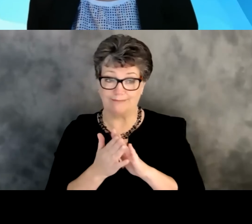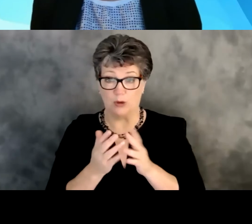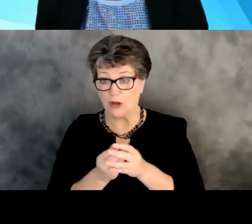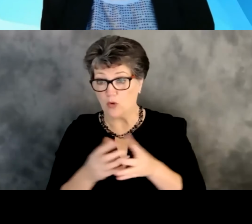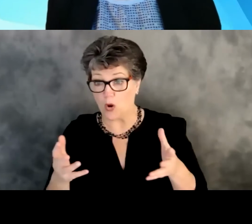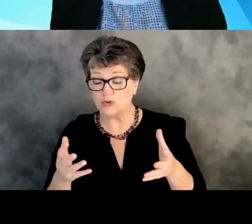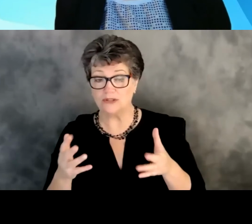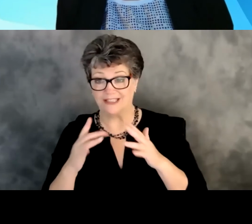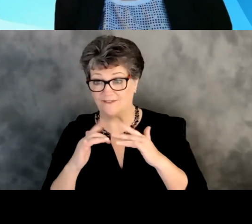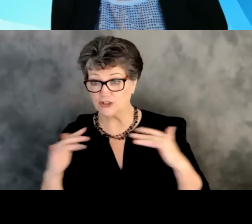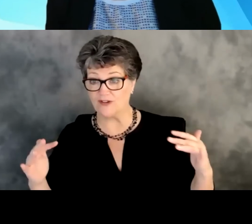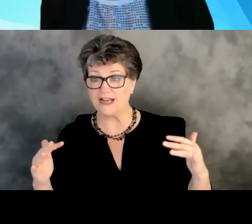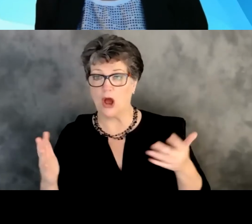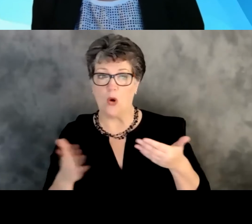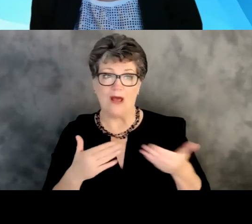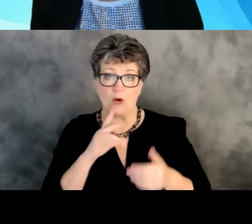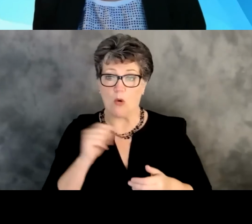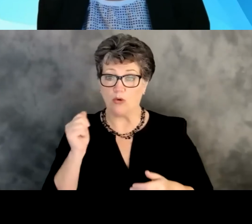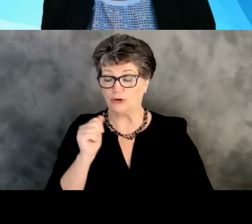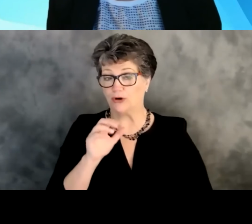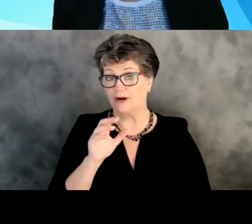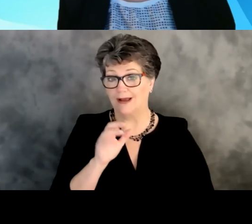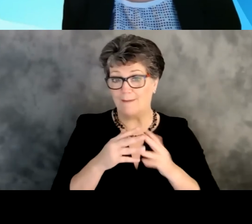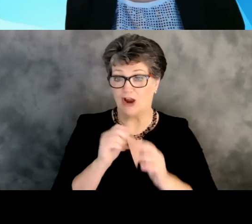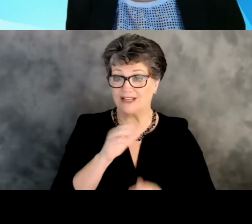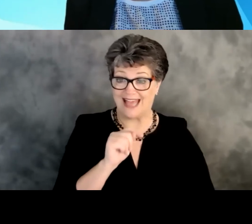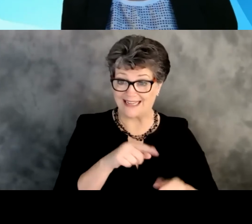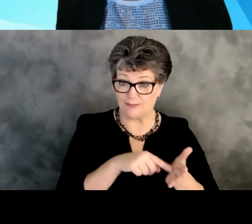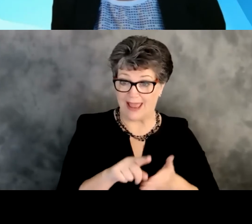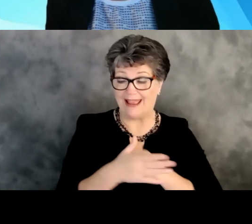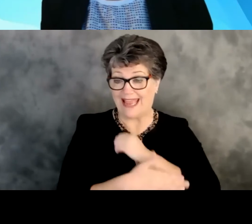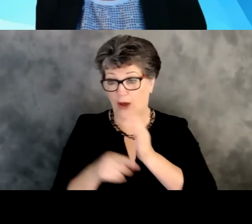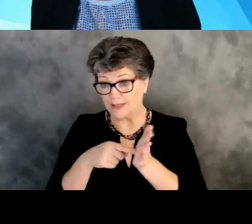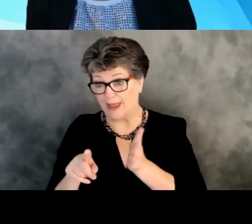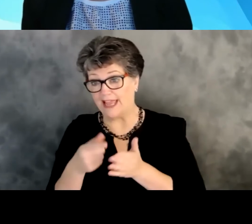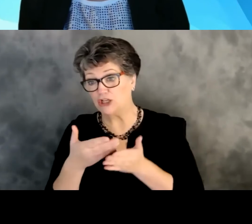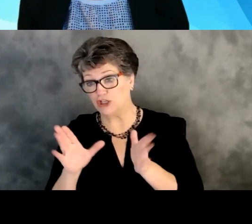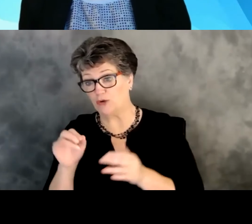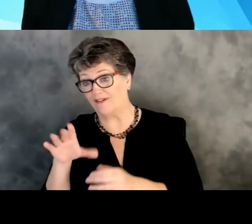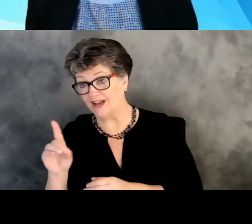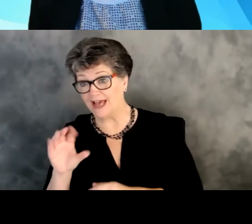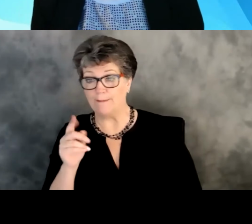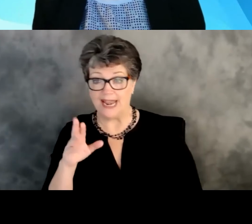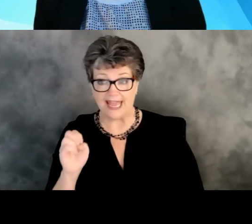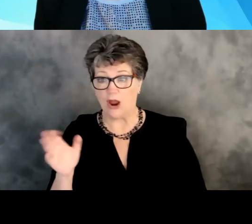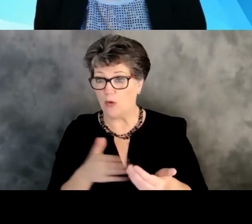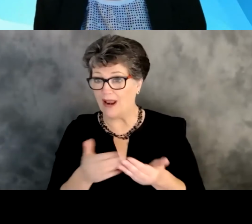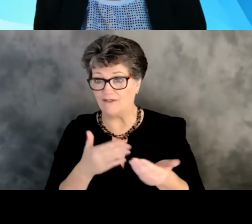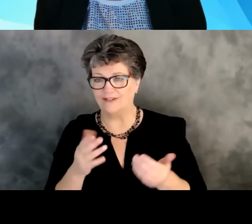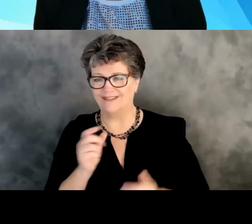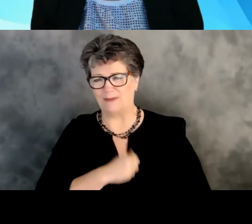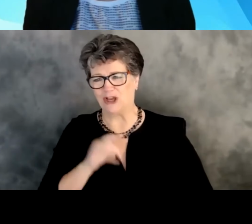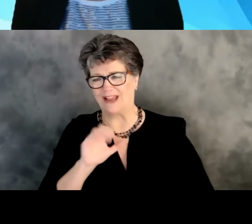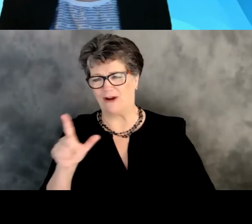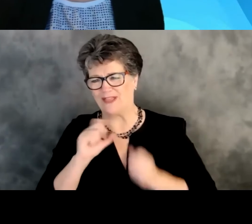to serve them, whether Older Americans Act is paying, general fund is paying, county is paying, Medicaid's paying, Medicare's paying. I'm sorry, Carol, that